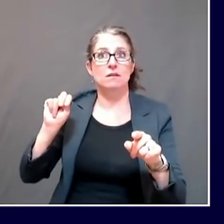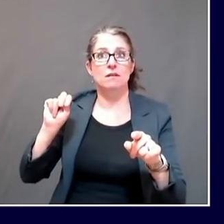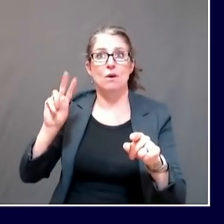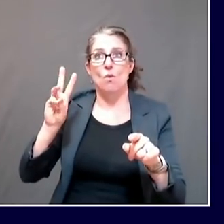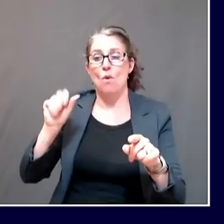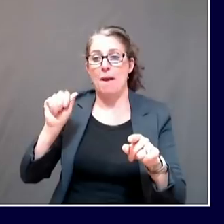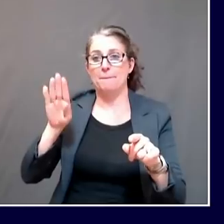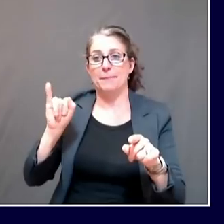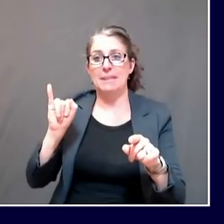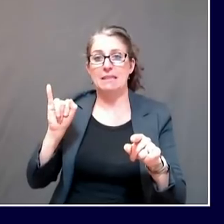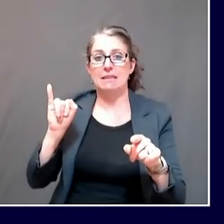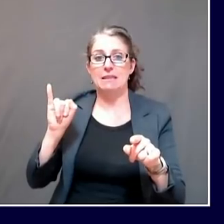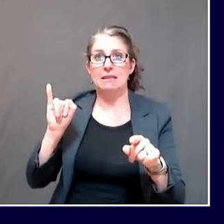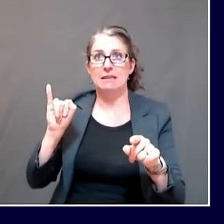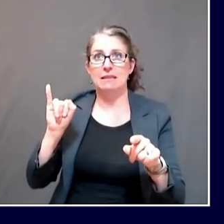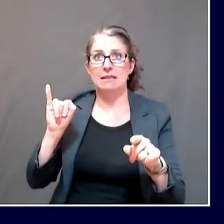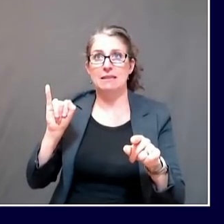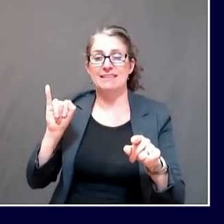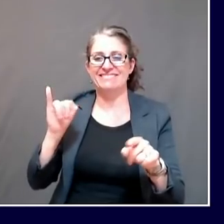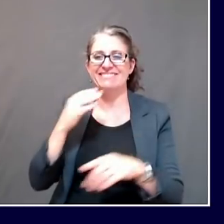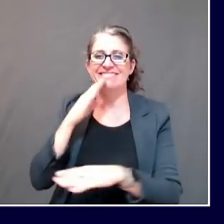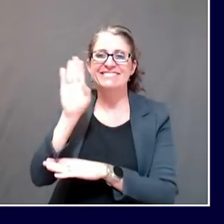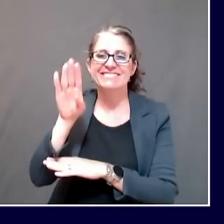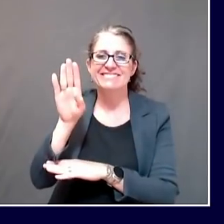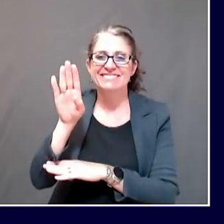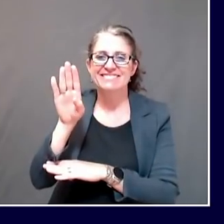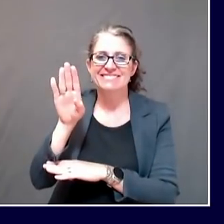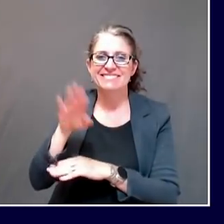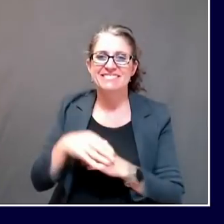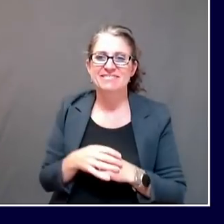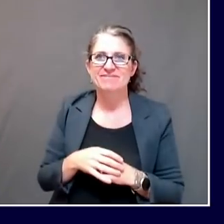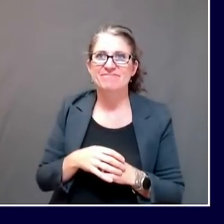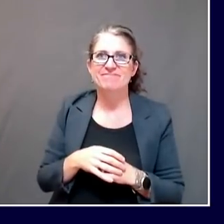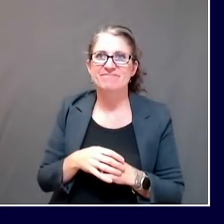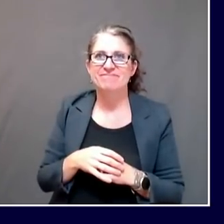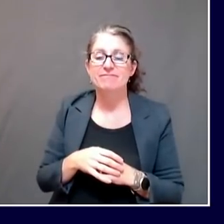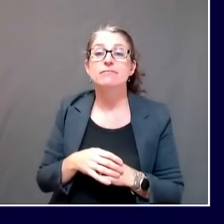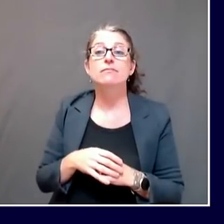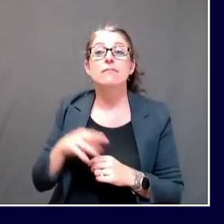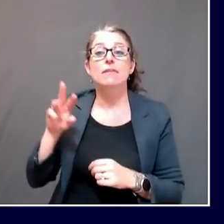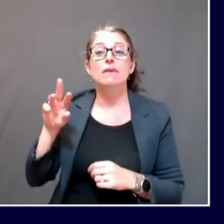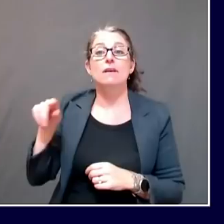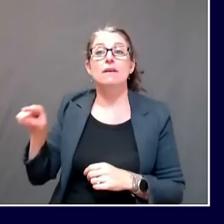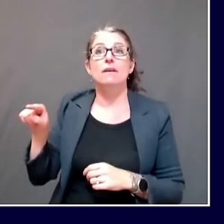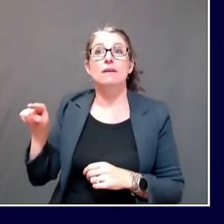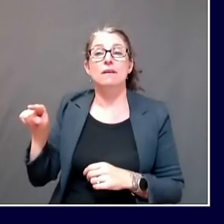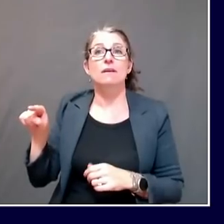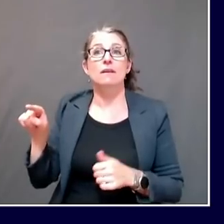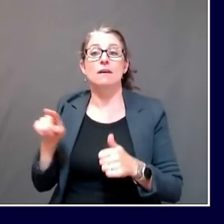Hi, good afternoon, everyone. My first question is about businesses. My second is about testing.